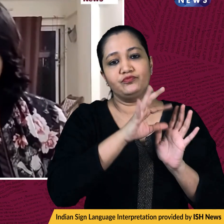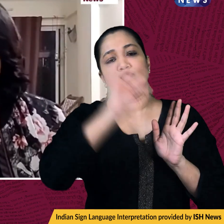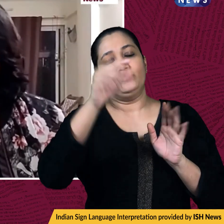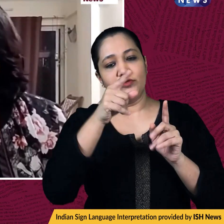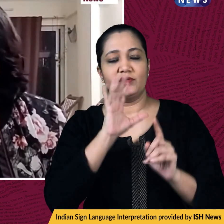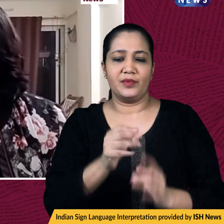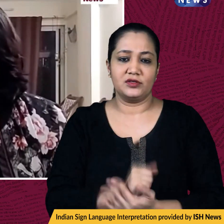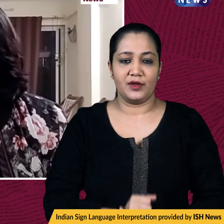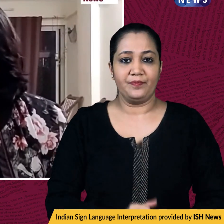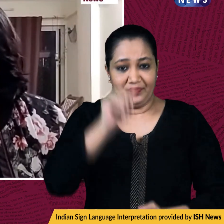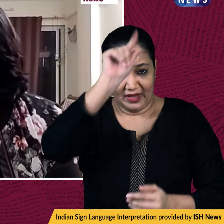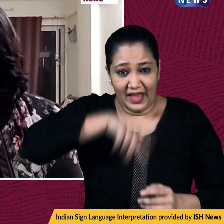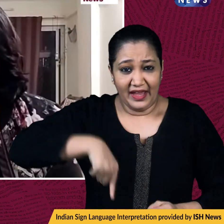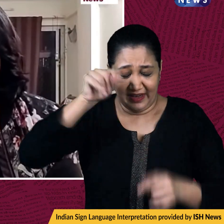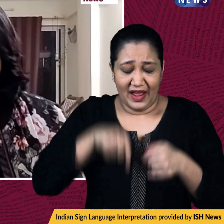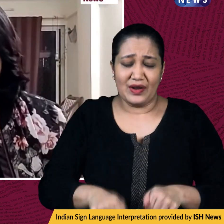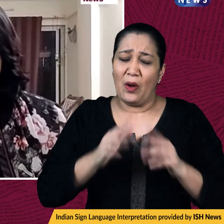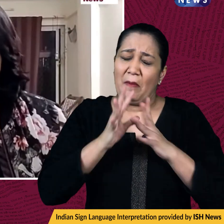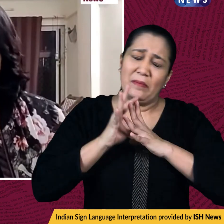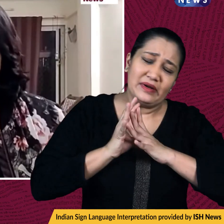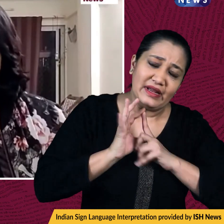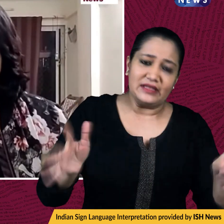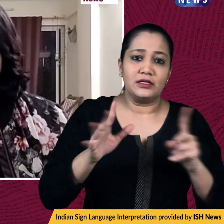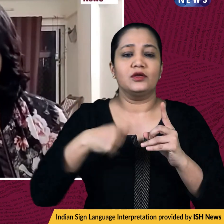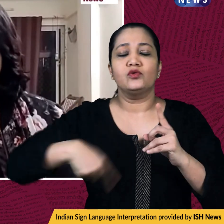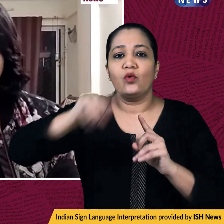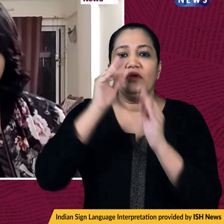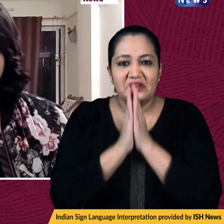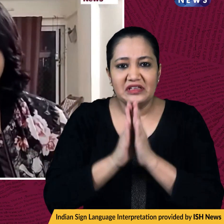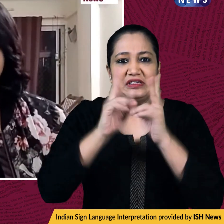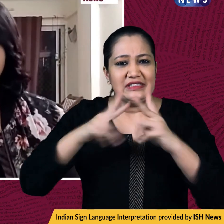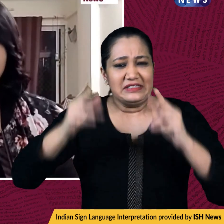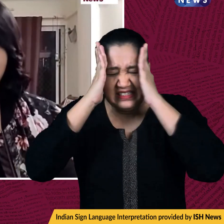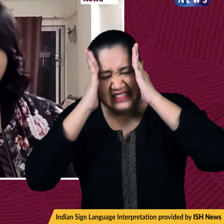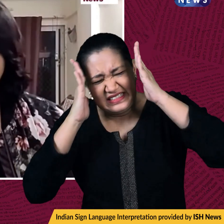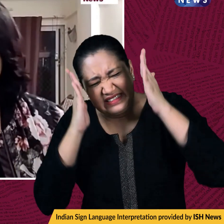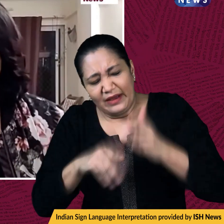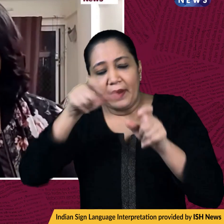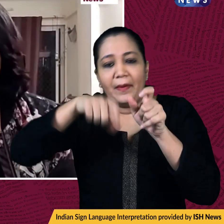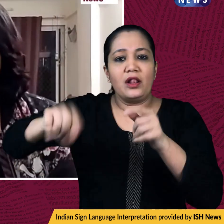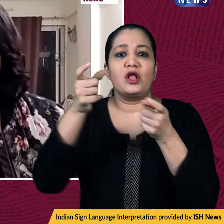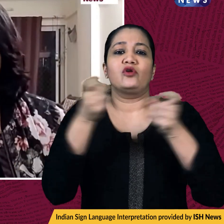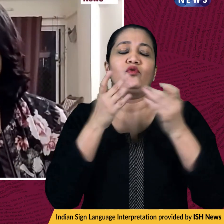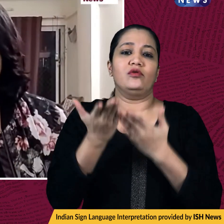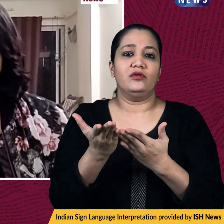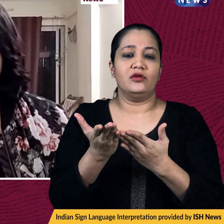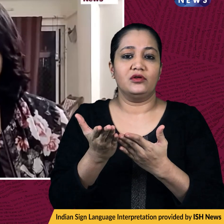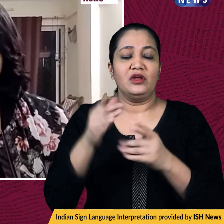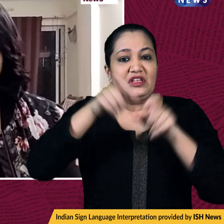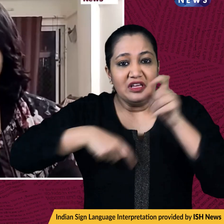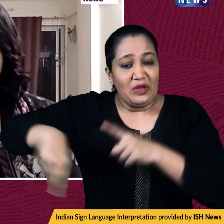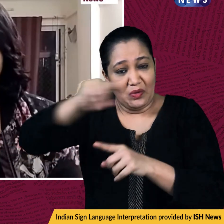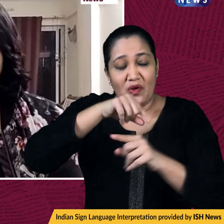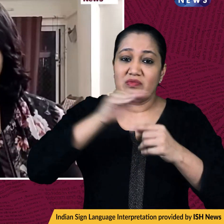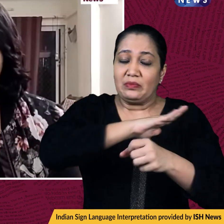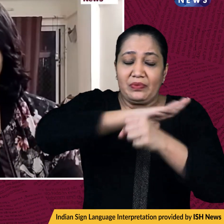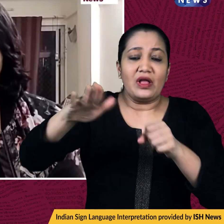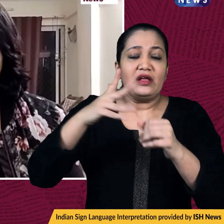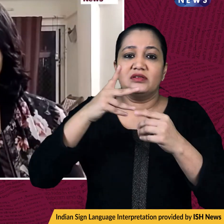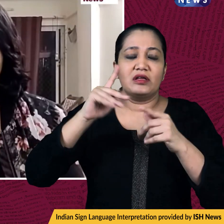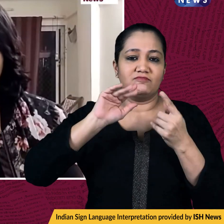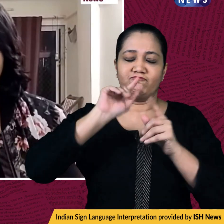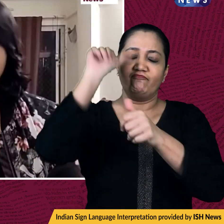on Tuesday morning at the Eastern Coalfields open cast mine in Dhanbad. Now, according to the Indian Express,